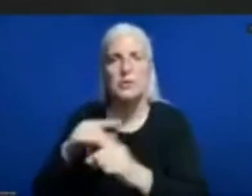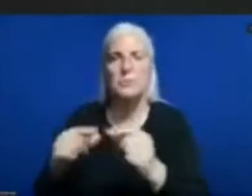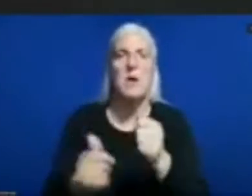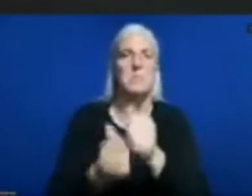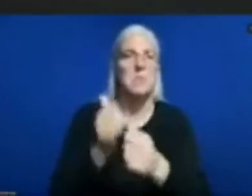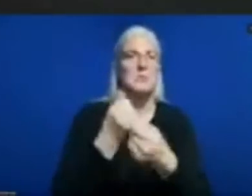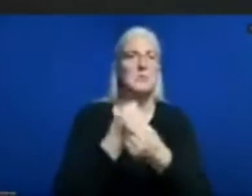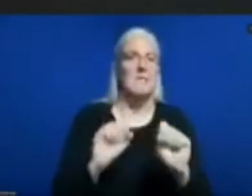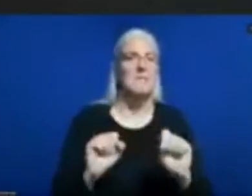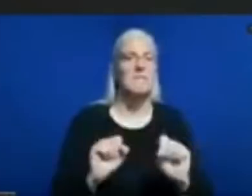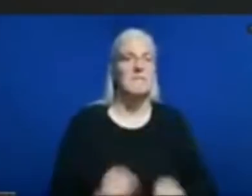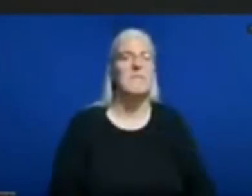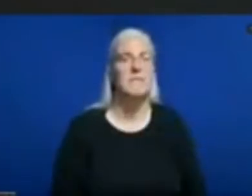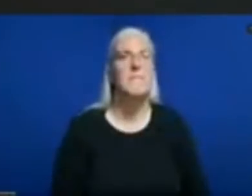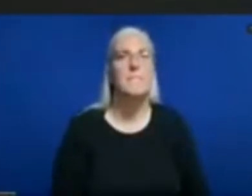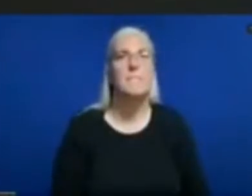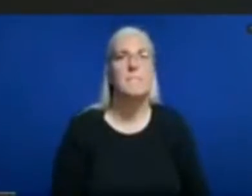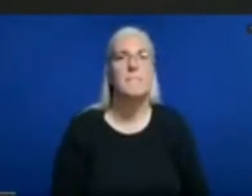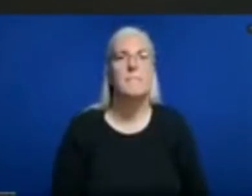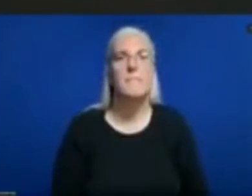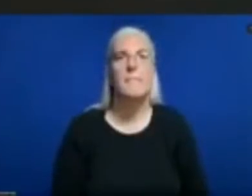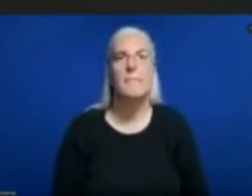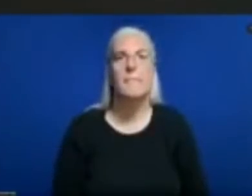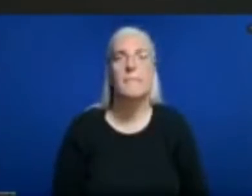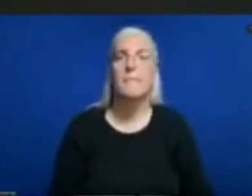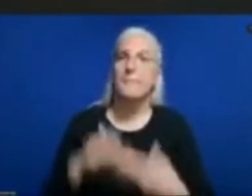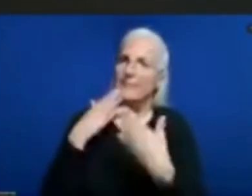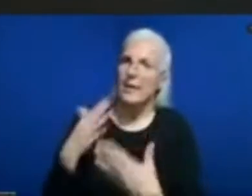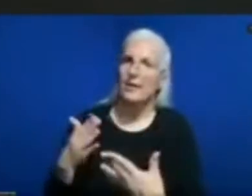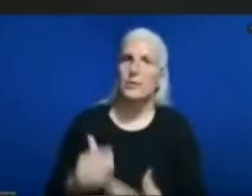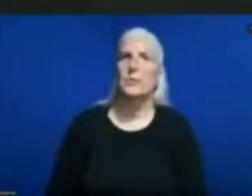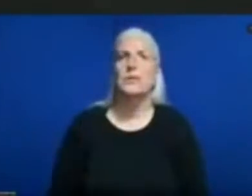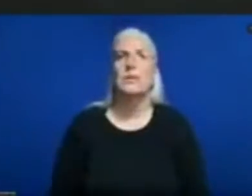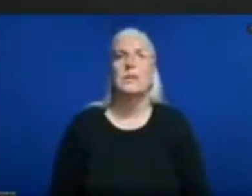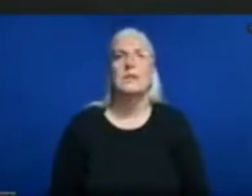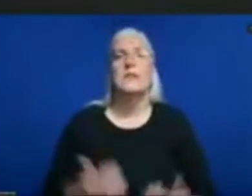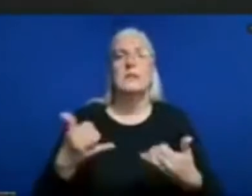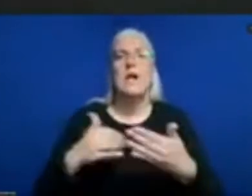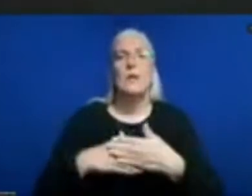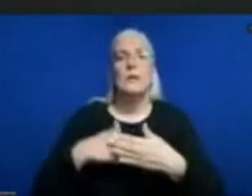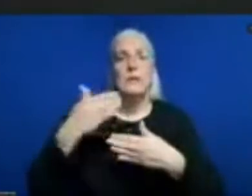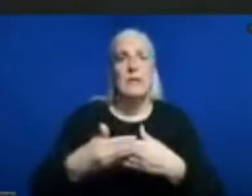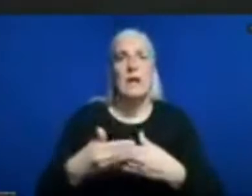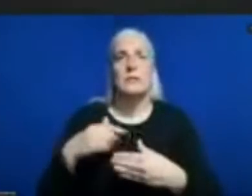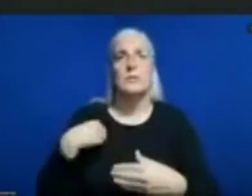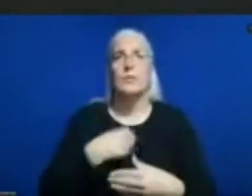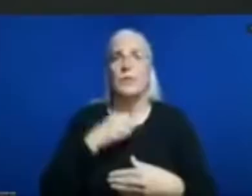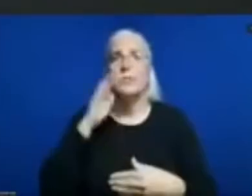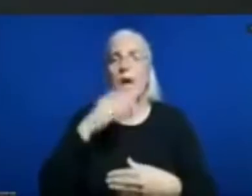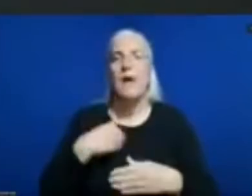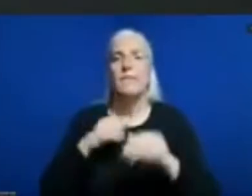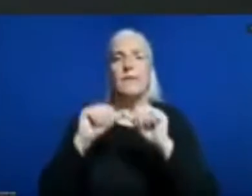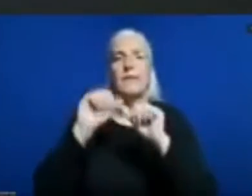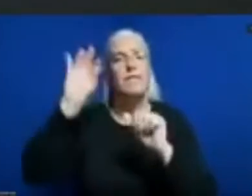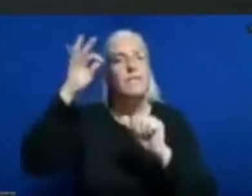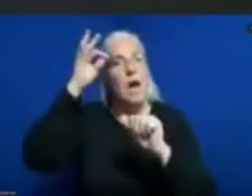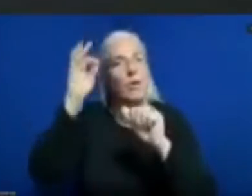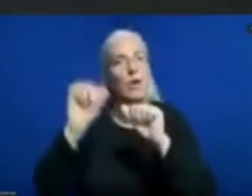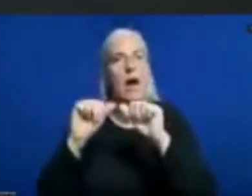Thank you, Chief. I appreciate that. Next, I'd like to bring up our federal agency representative, Jay Lusher, to answer another question.